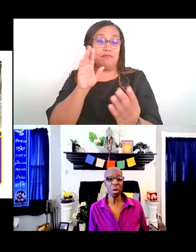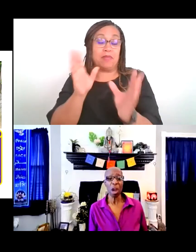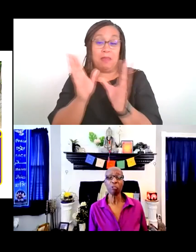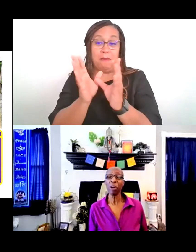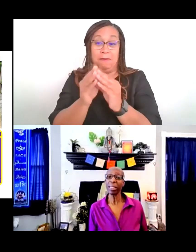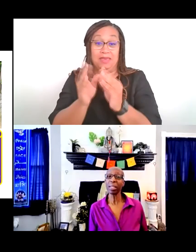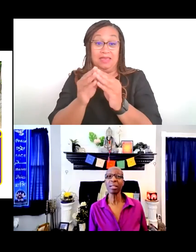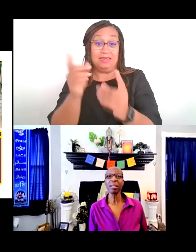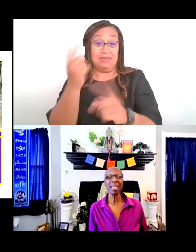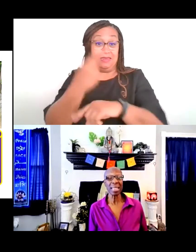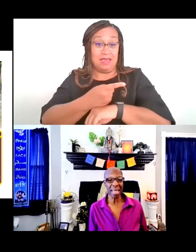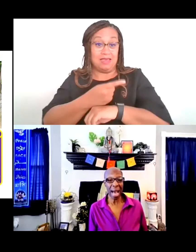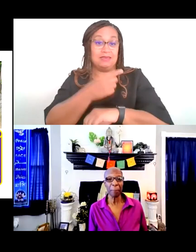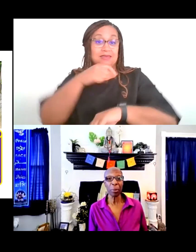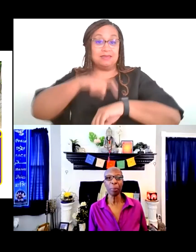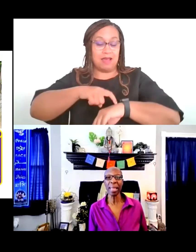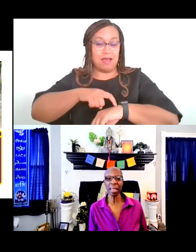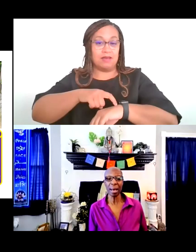to